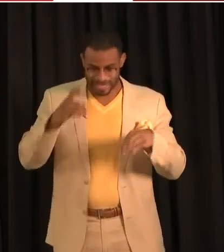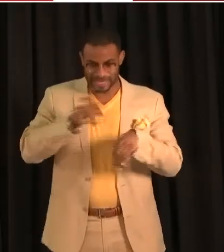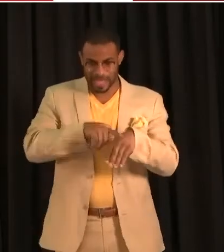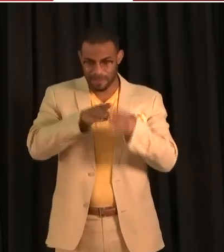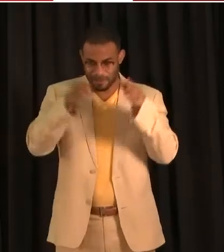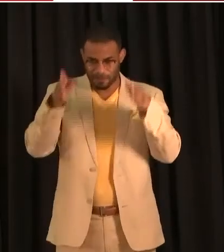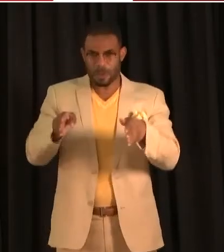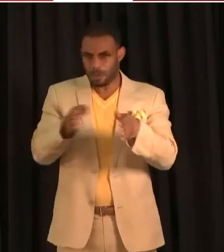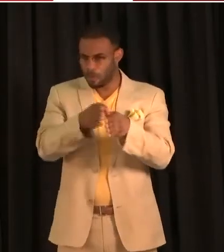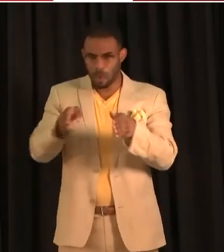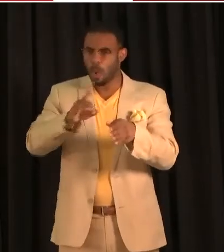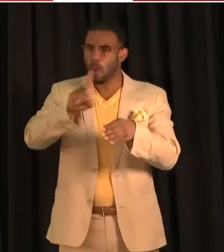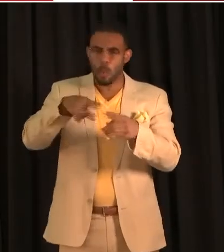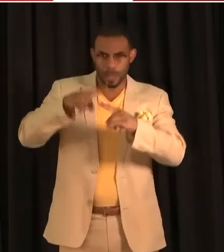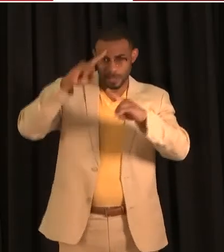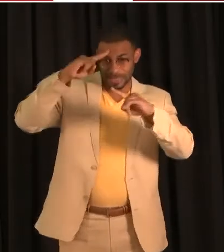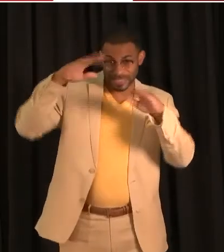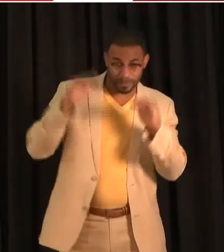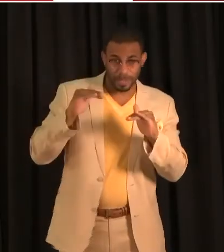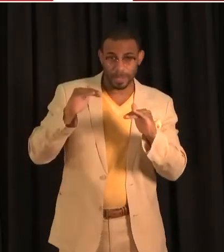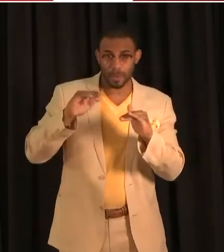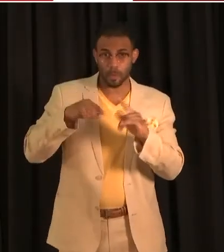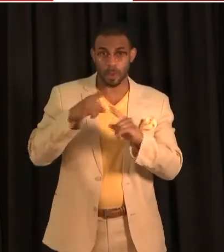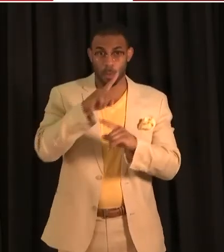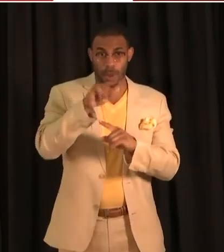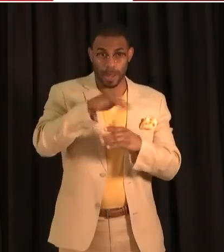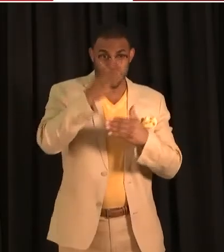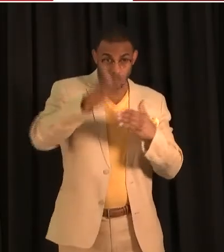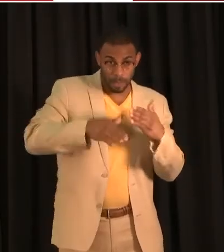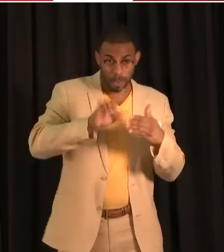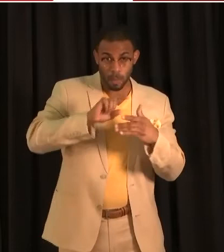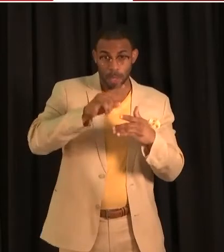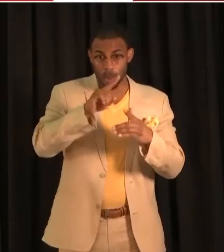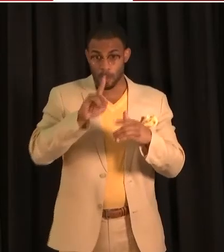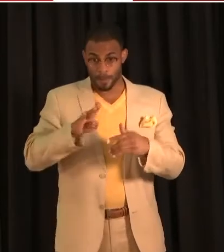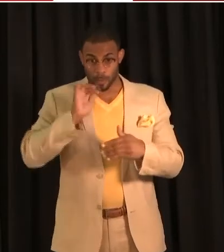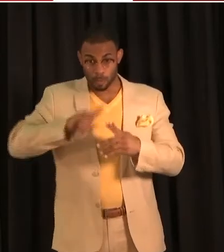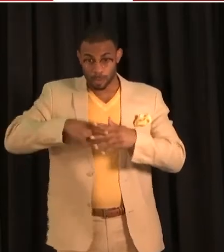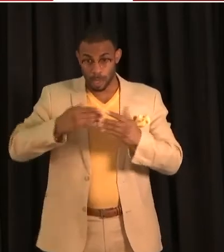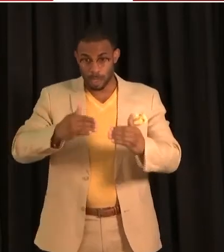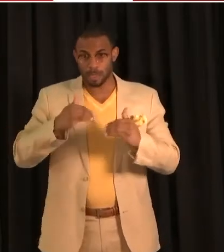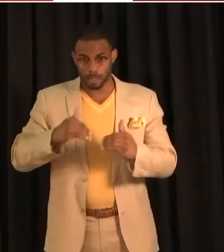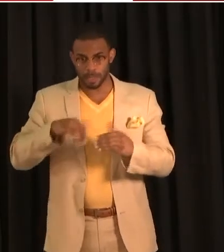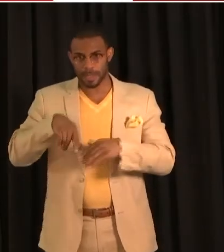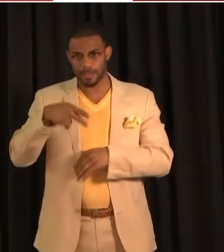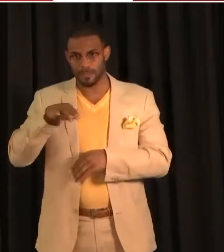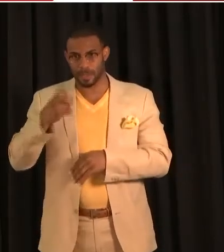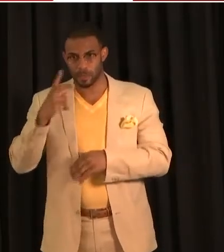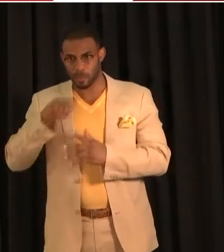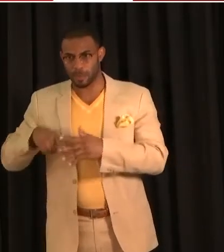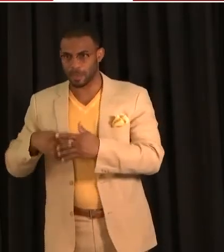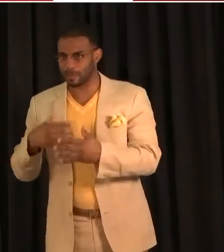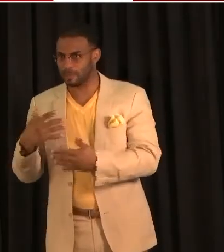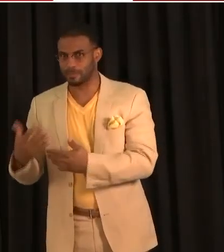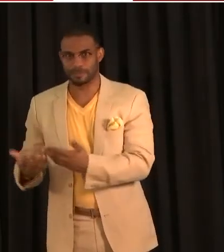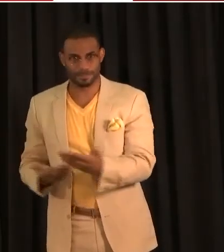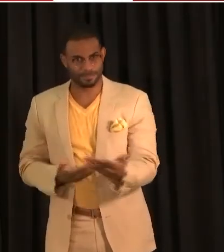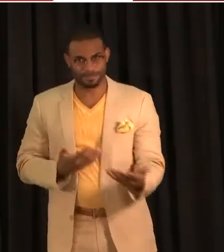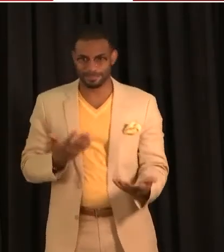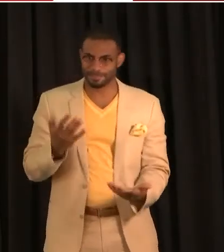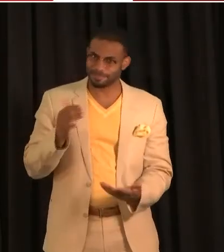concrete time frame of when 1A will conclude, 1B will start, and phase 2 will